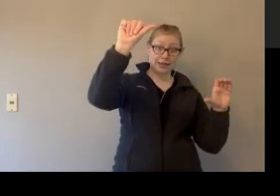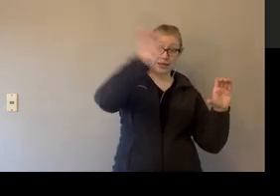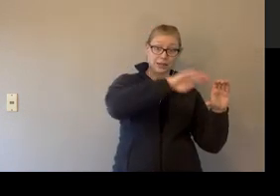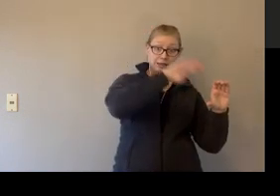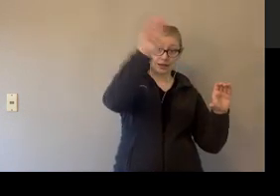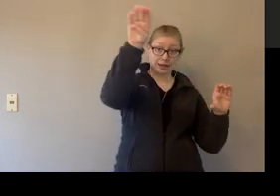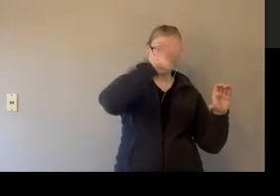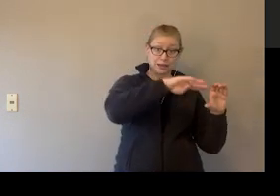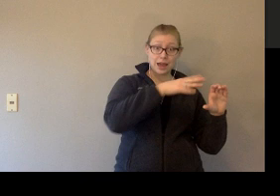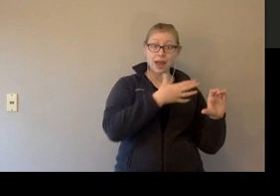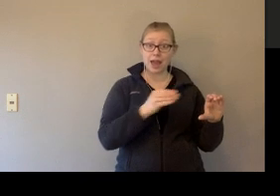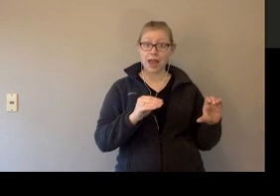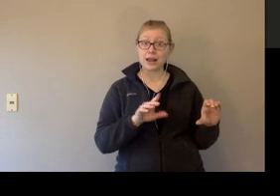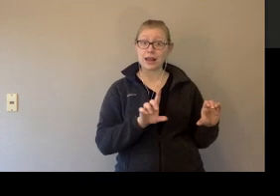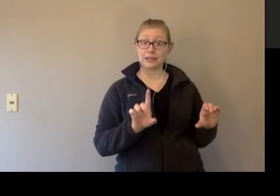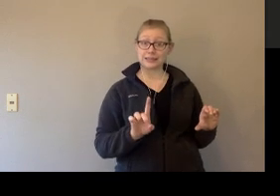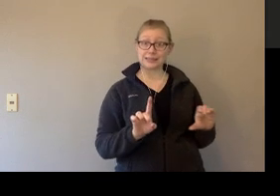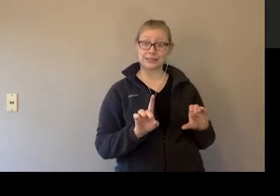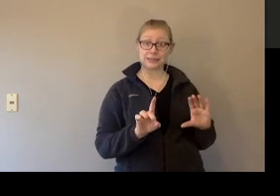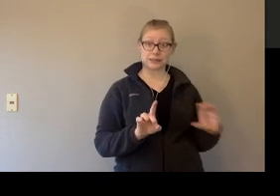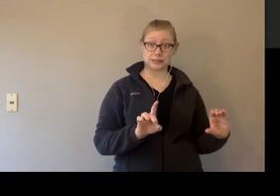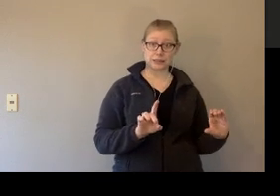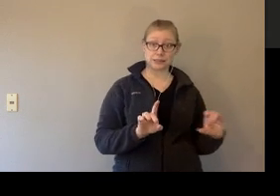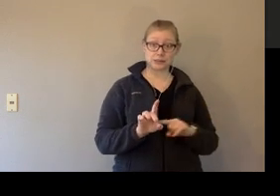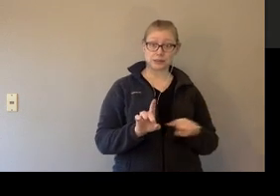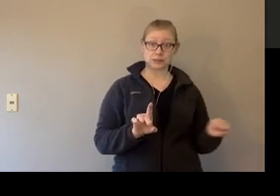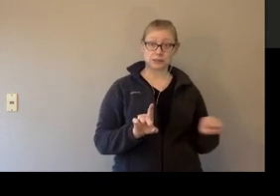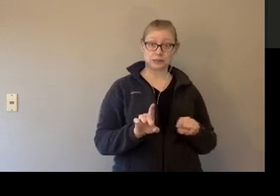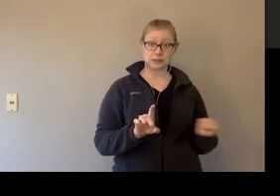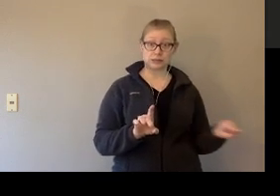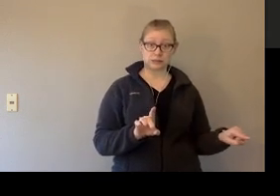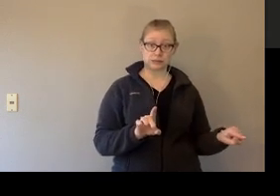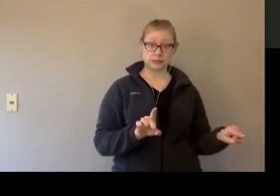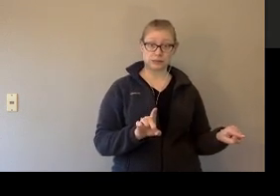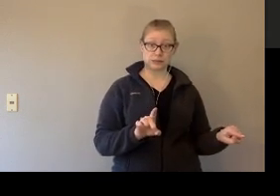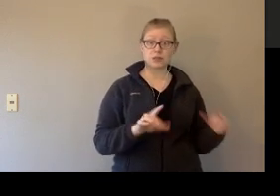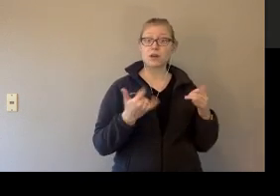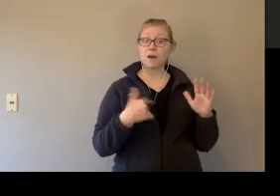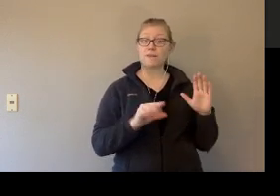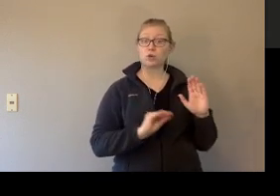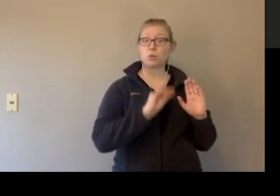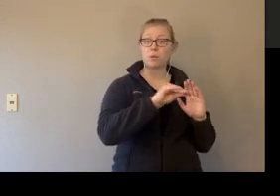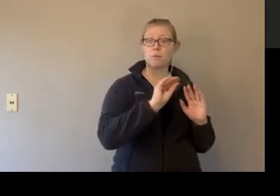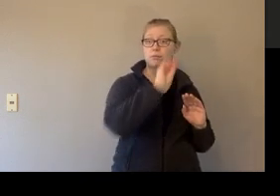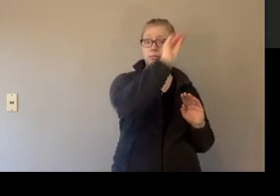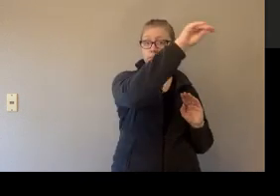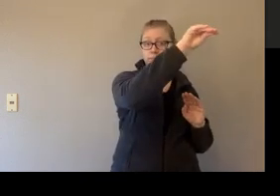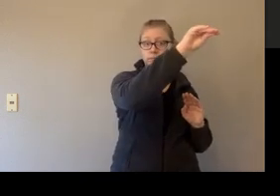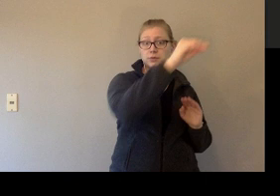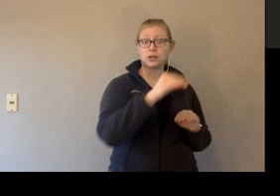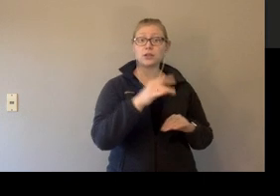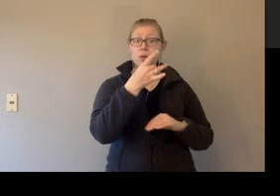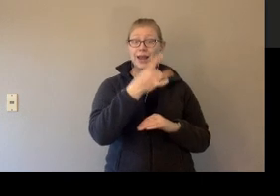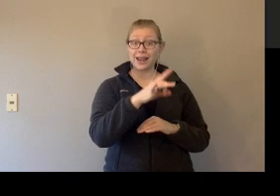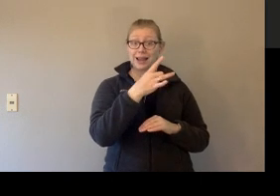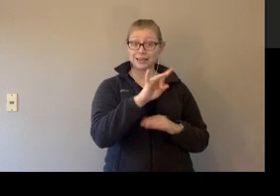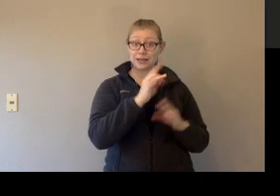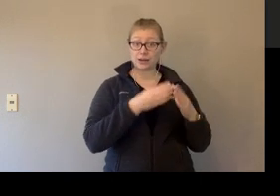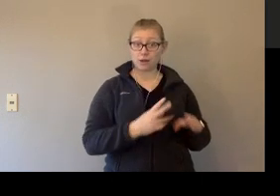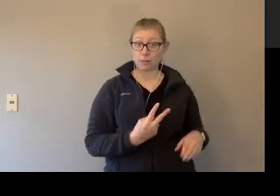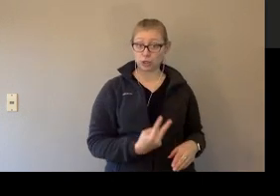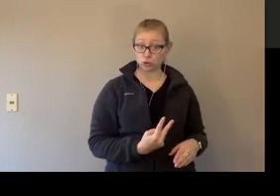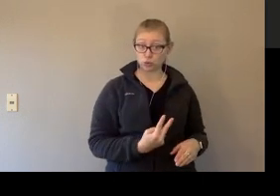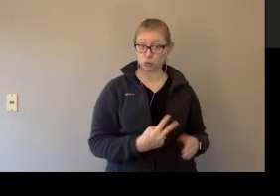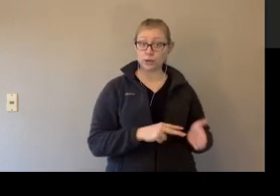So y equals 18 is a step on my way. Now I have to plug it in. So 18 divided by 2 means that this